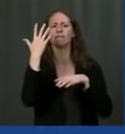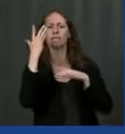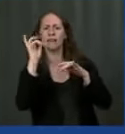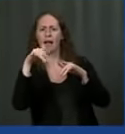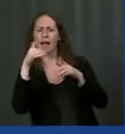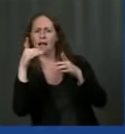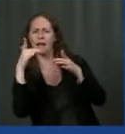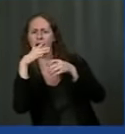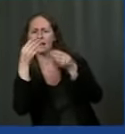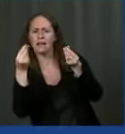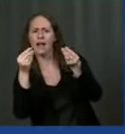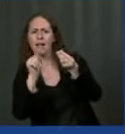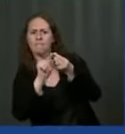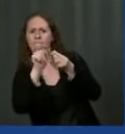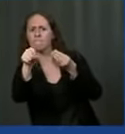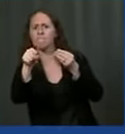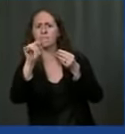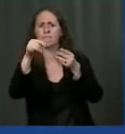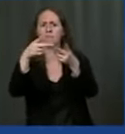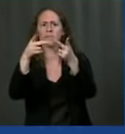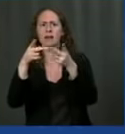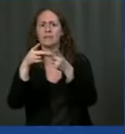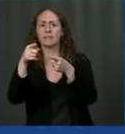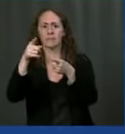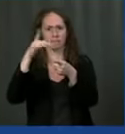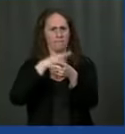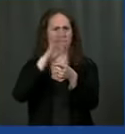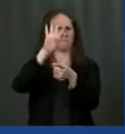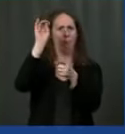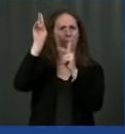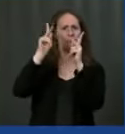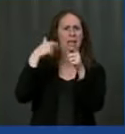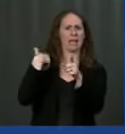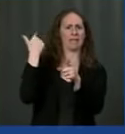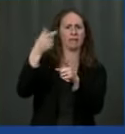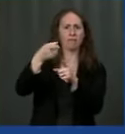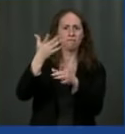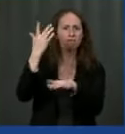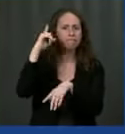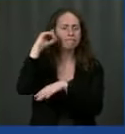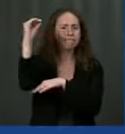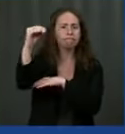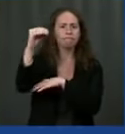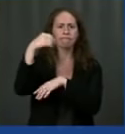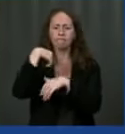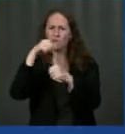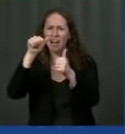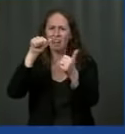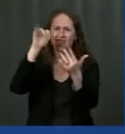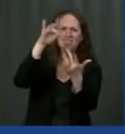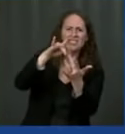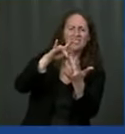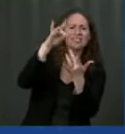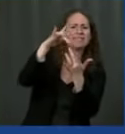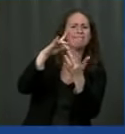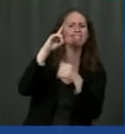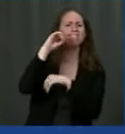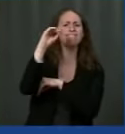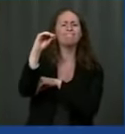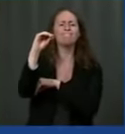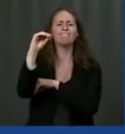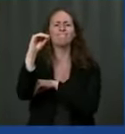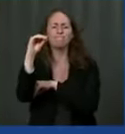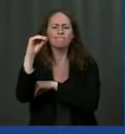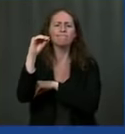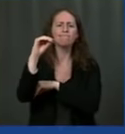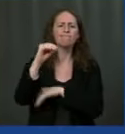contact with them since yesterday. I'm told that the Mayor Carmodel's in Galliano, and